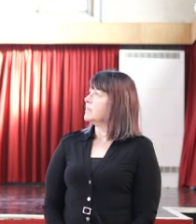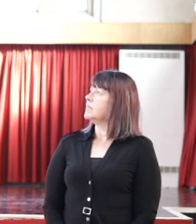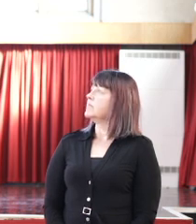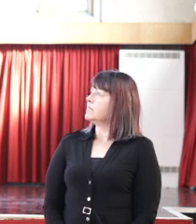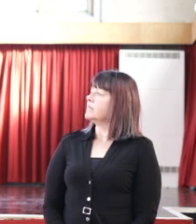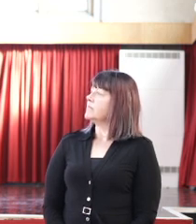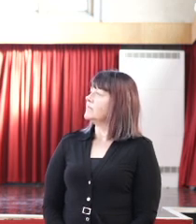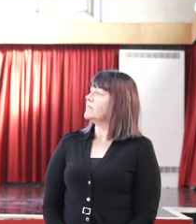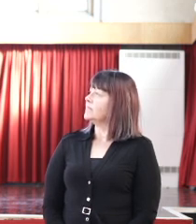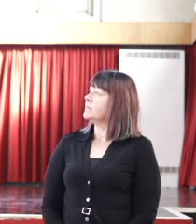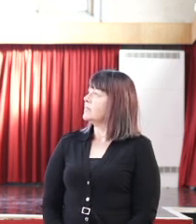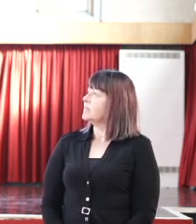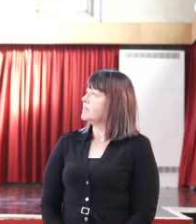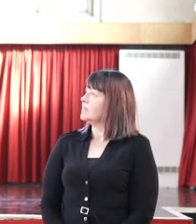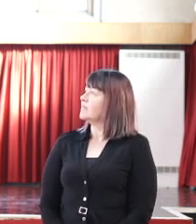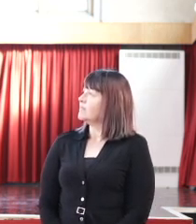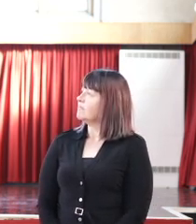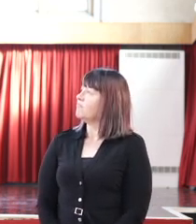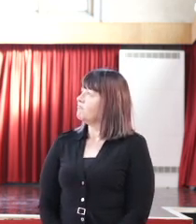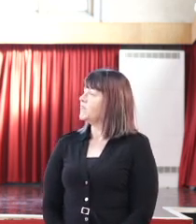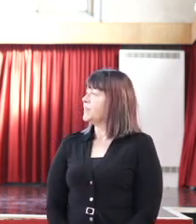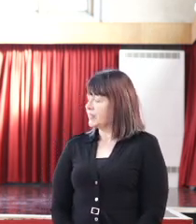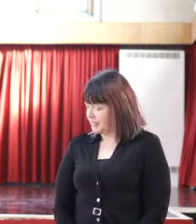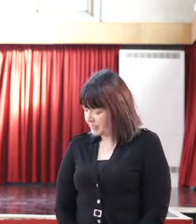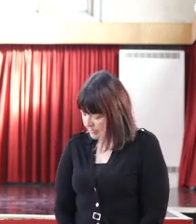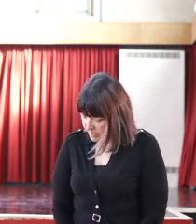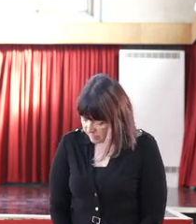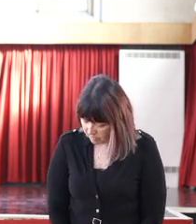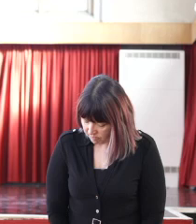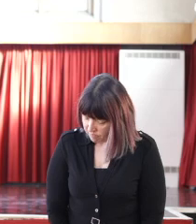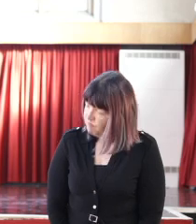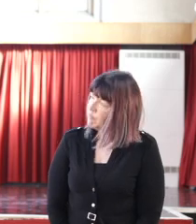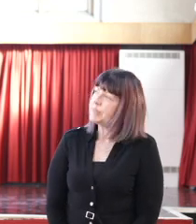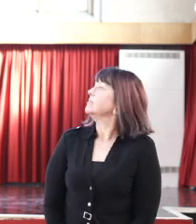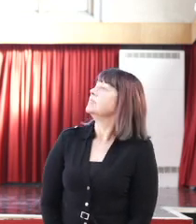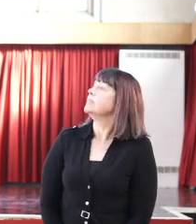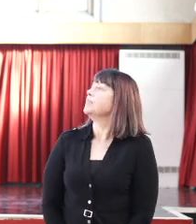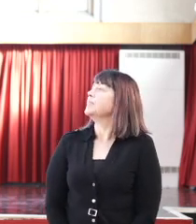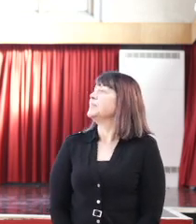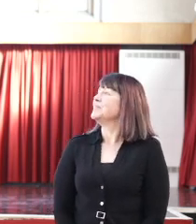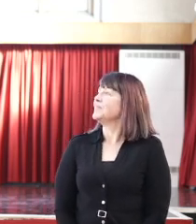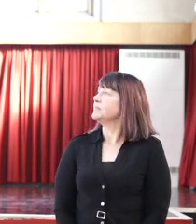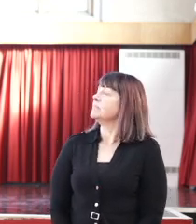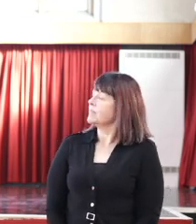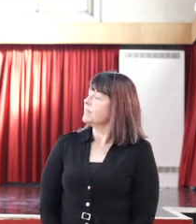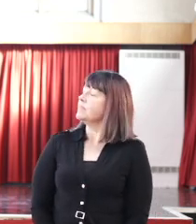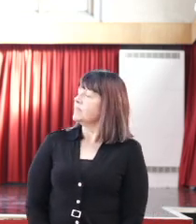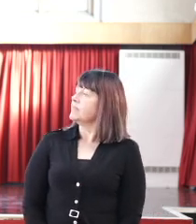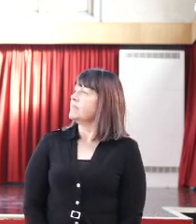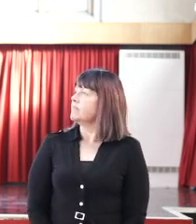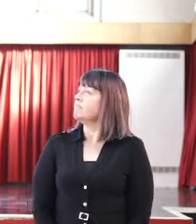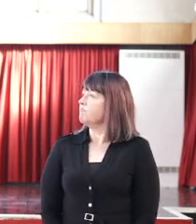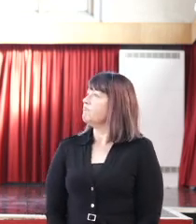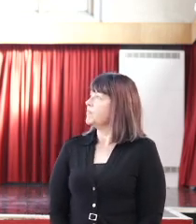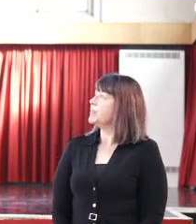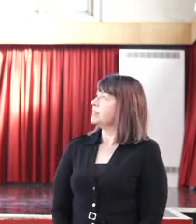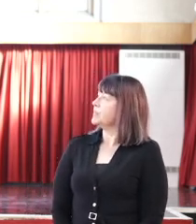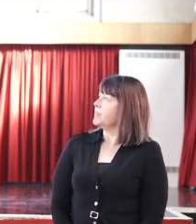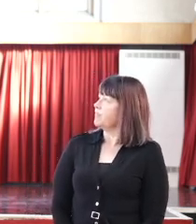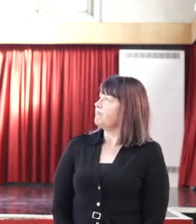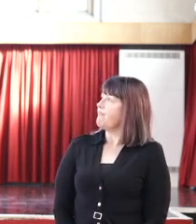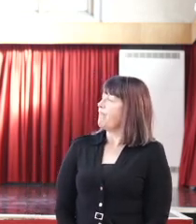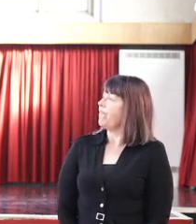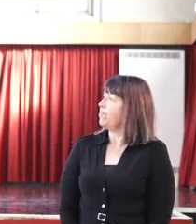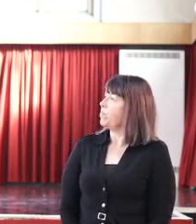And we can sing sign songs, we can be involved with sign language versions. Some deaf people do like to create music as